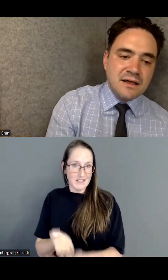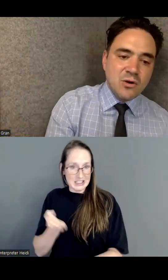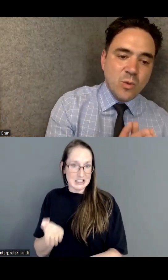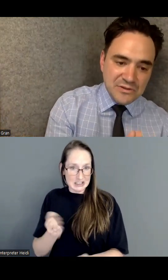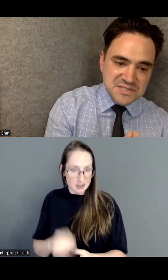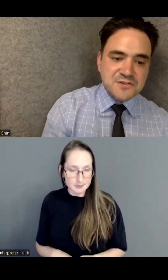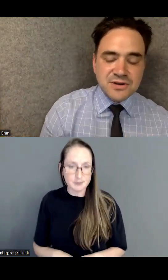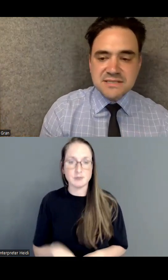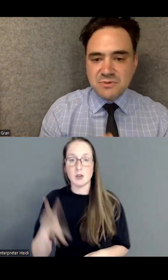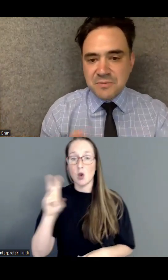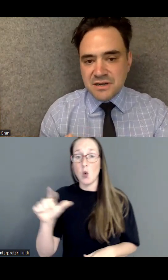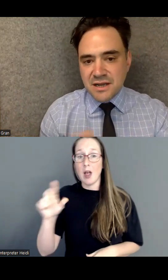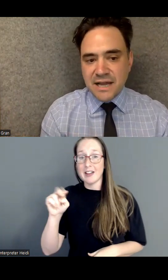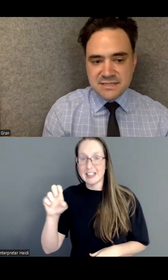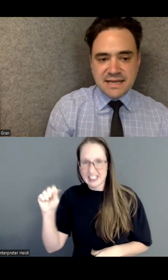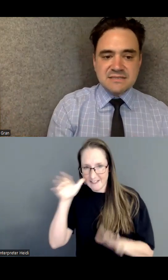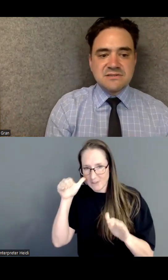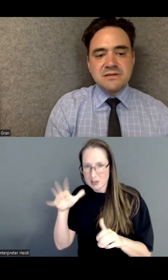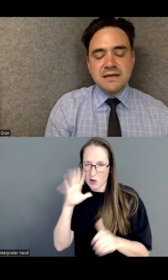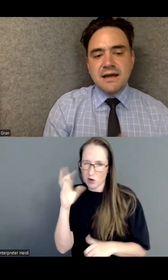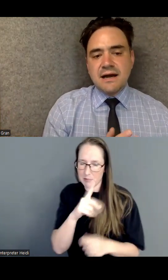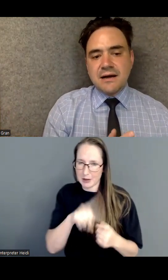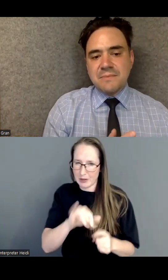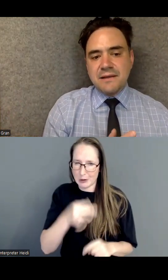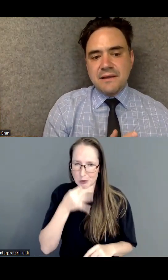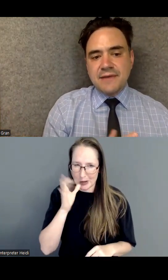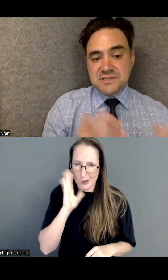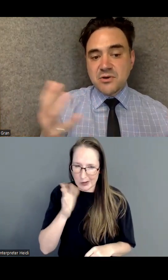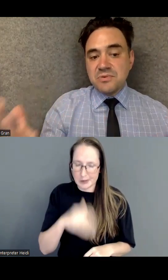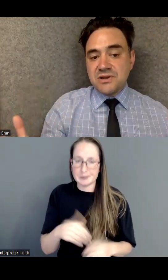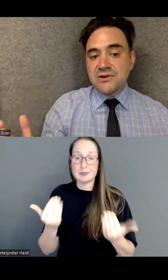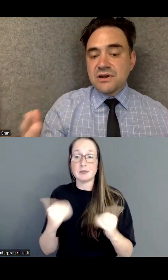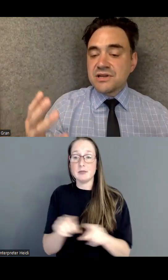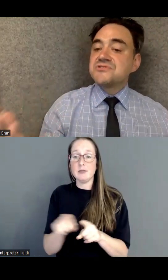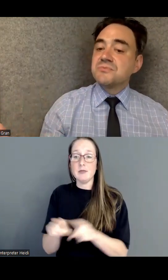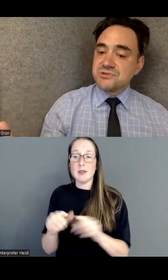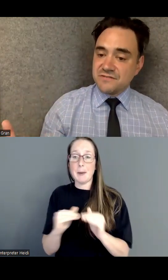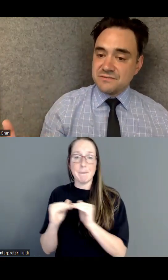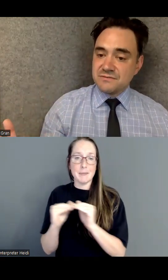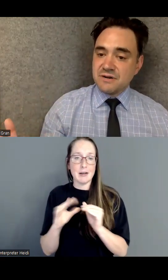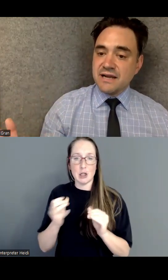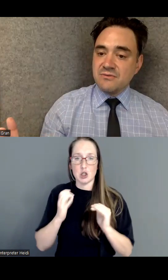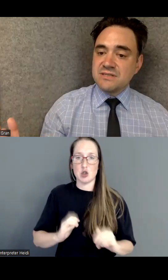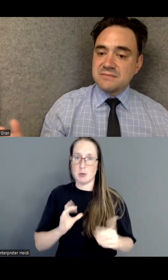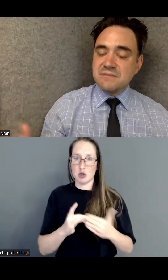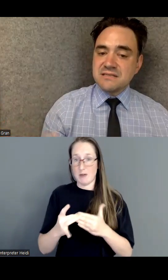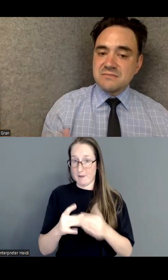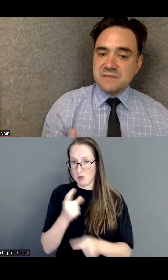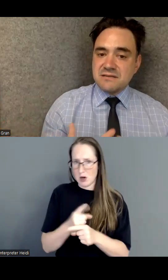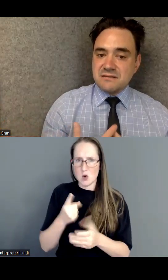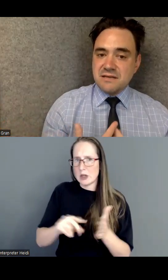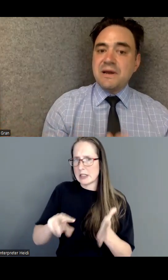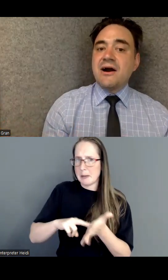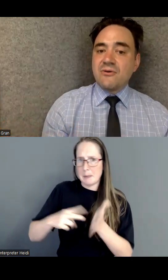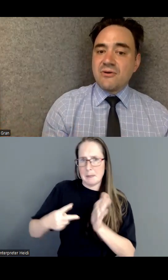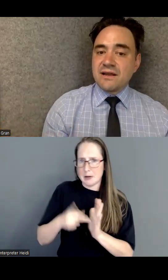Uh, Wellness focus, well, I'm going to come back to that soon. And also peer and consumer driven, right? What does it mean to